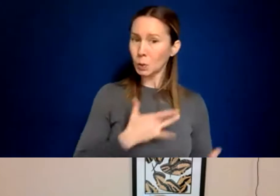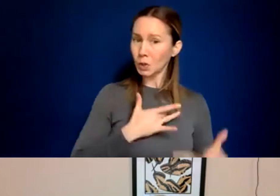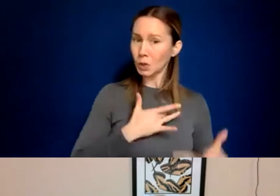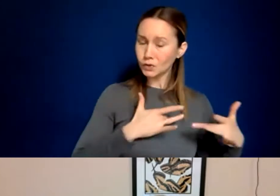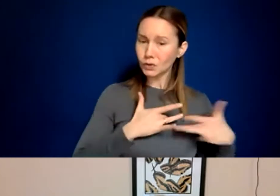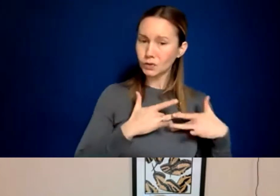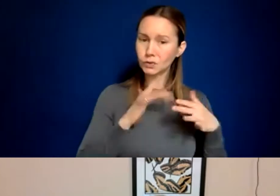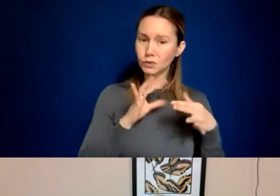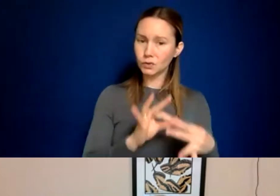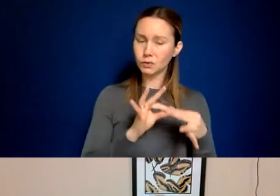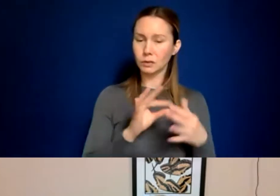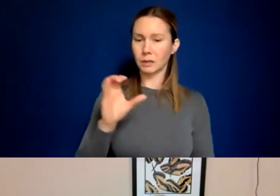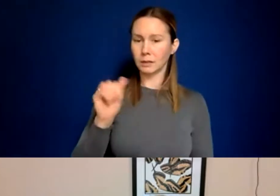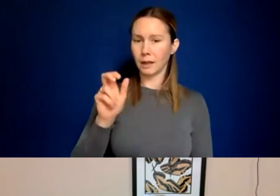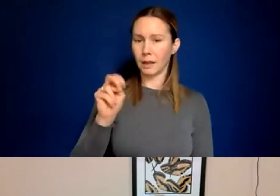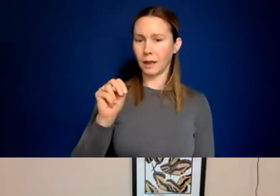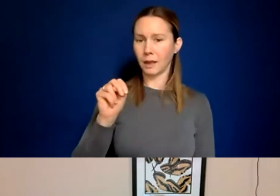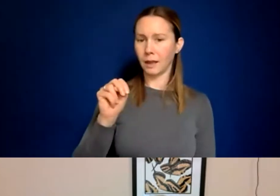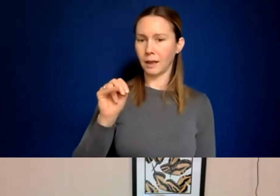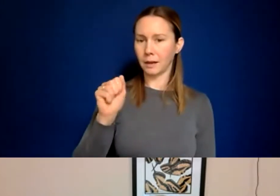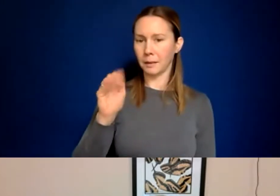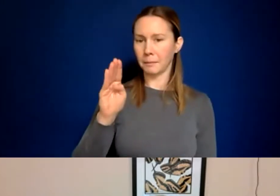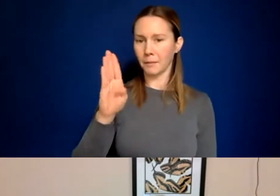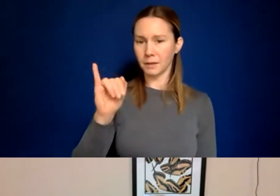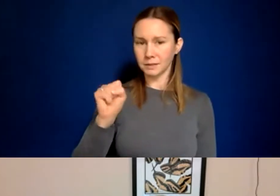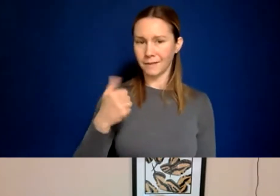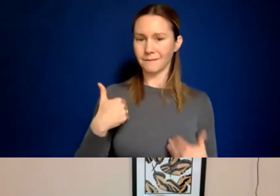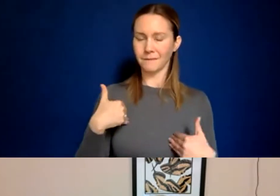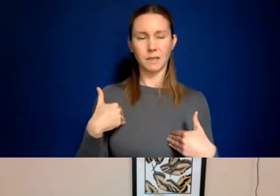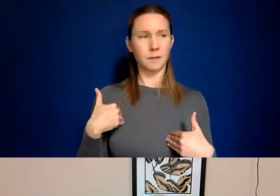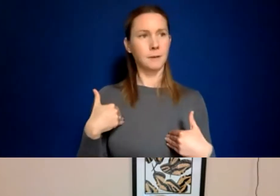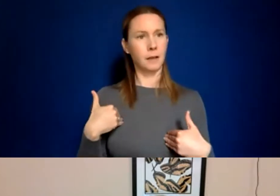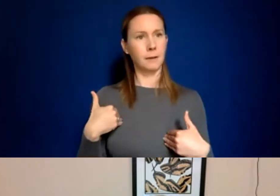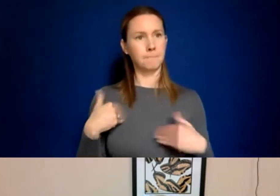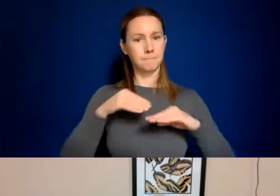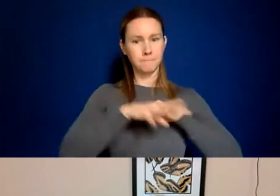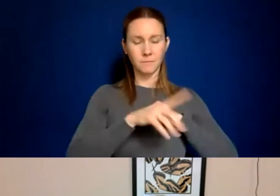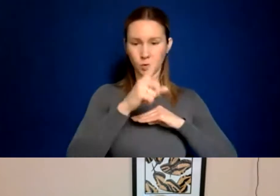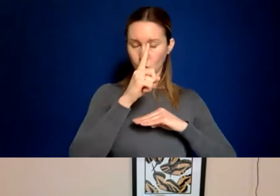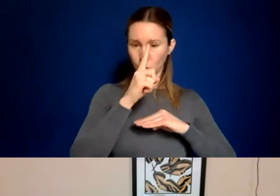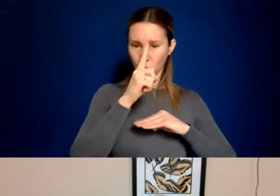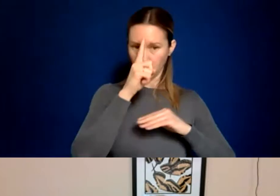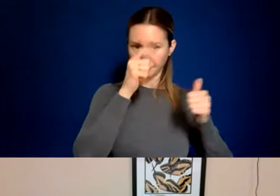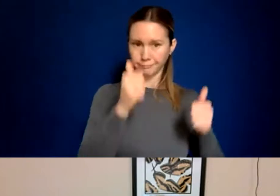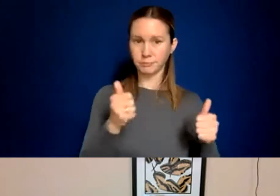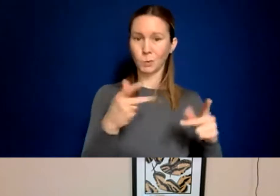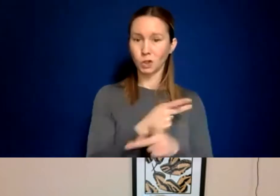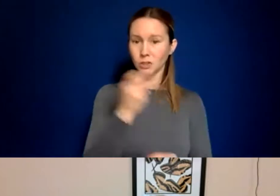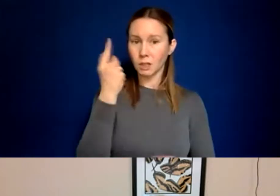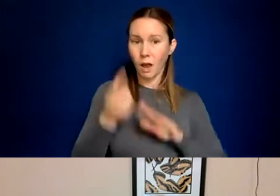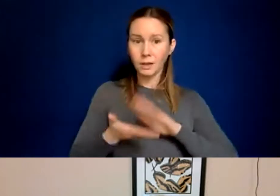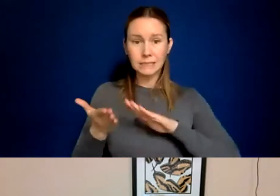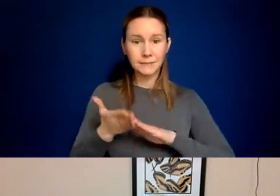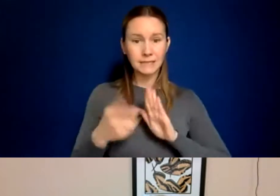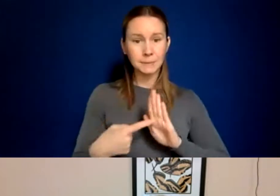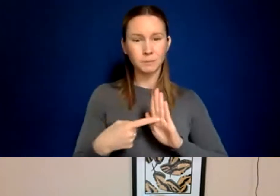about cannabis worsening some of the cognitive symptoms, mostly based on research in